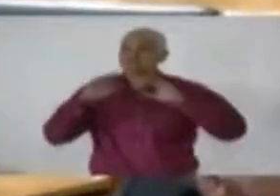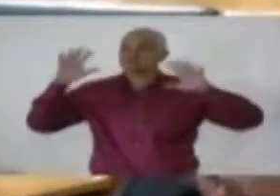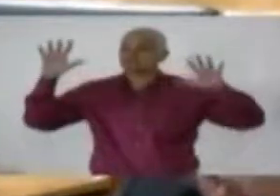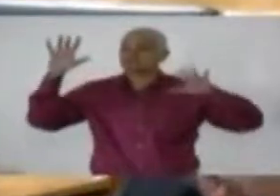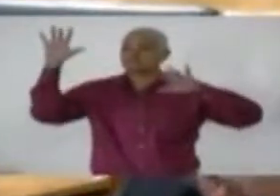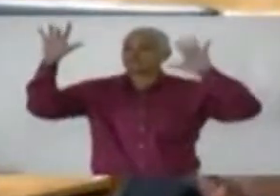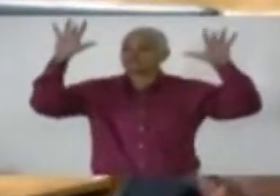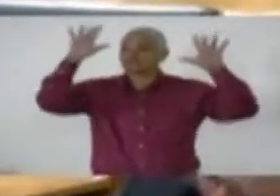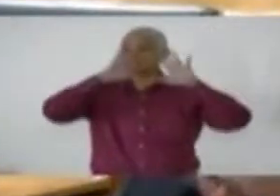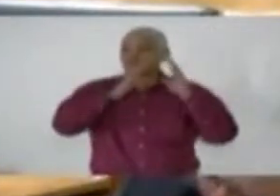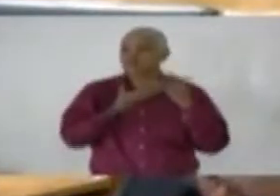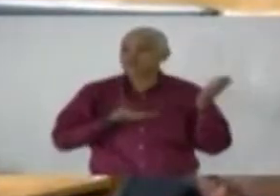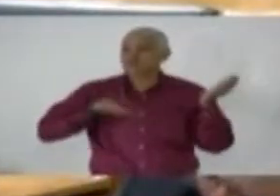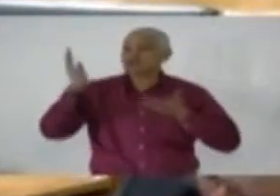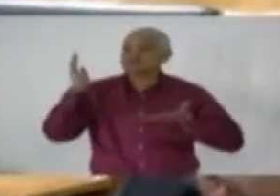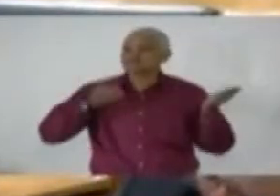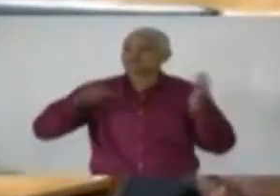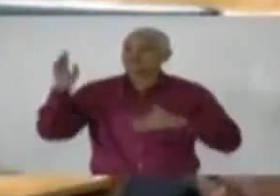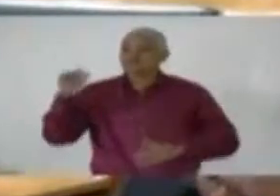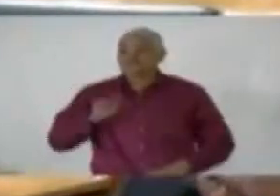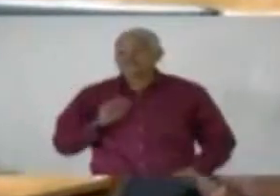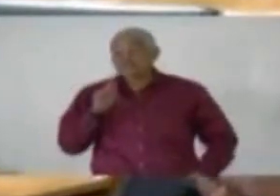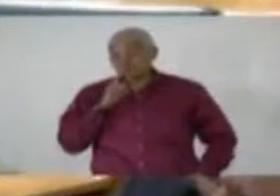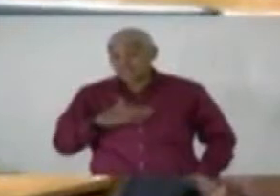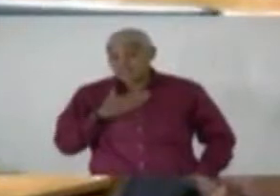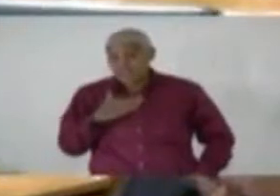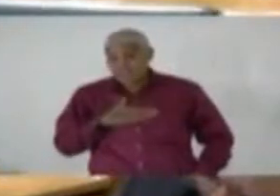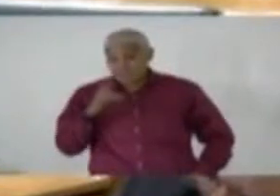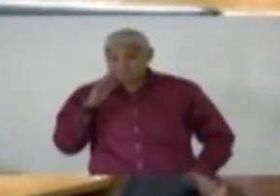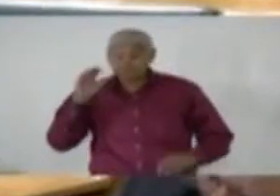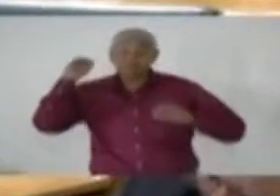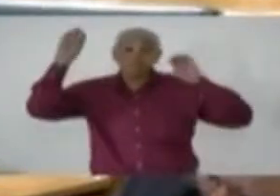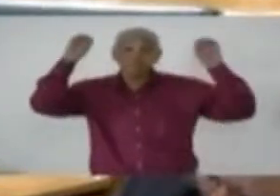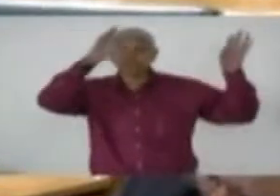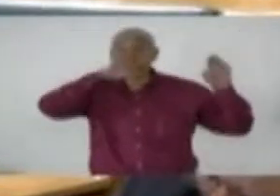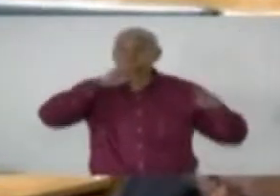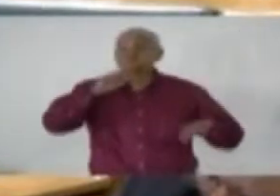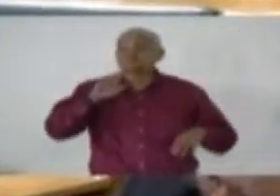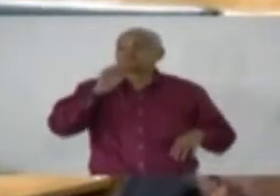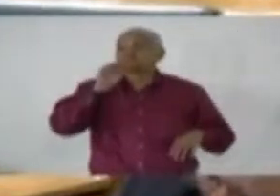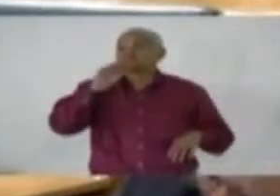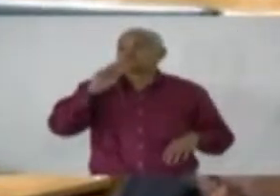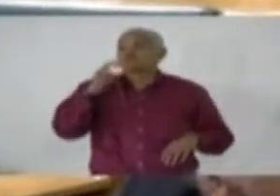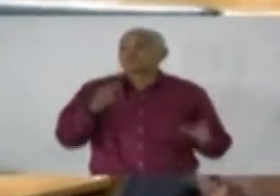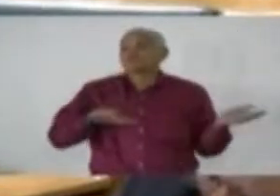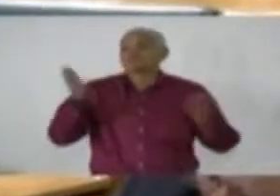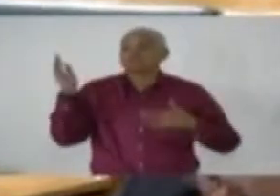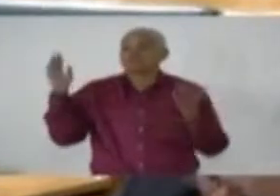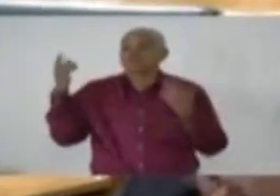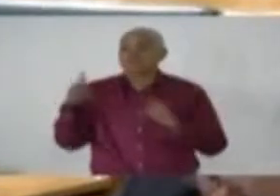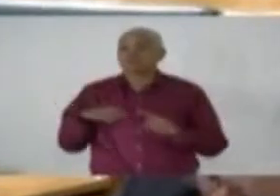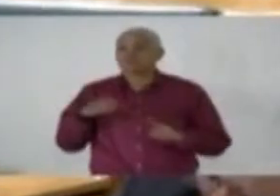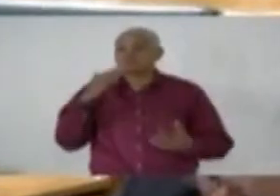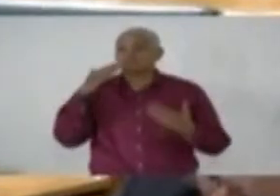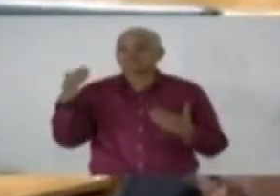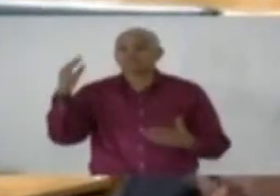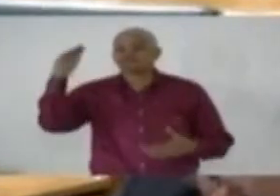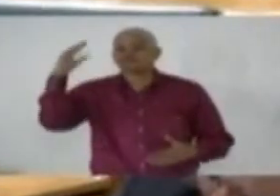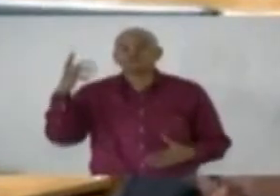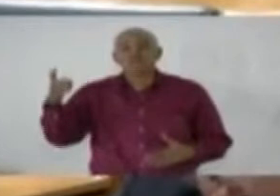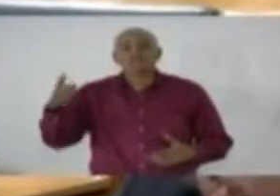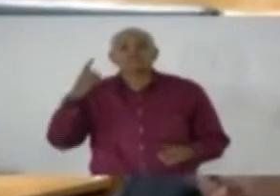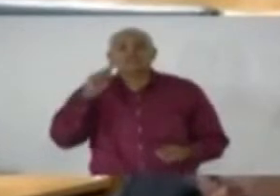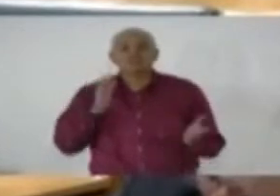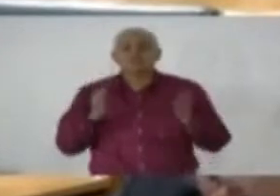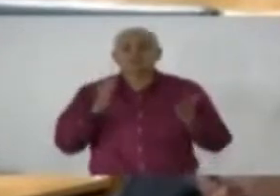doing a lot of exports, for which I'm happy. All over the place, Senator Don is exporting. And so I want to say thanks to him for